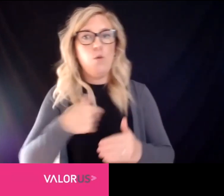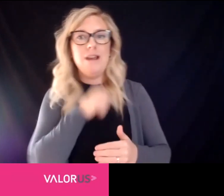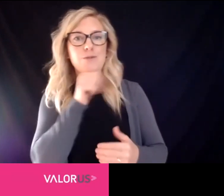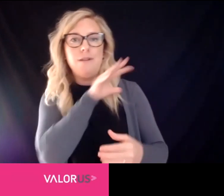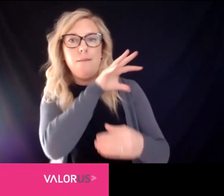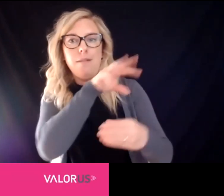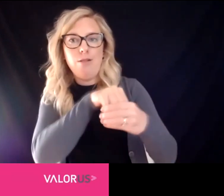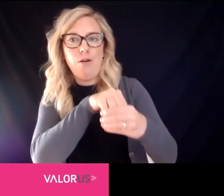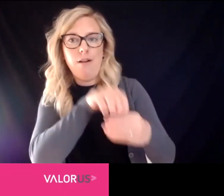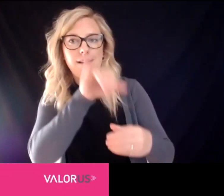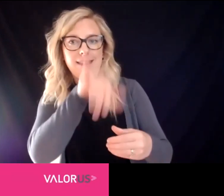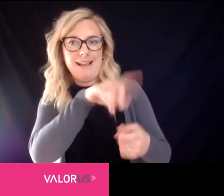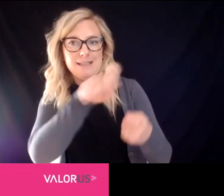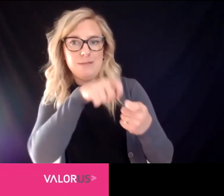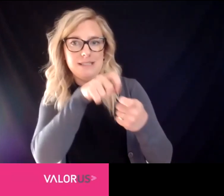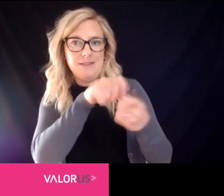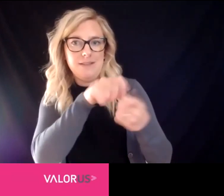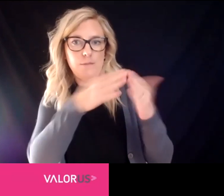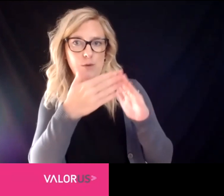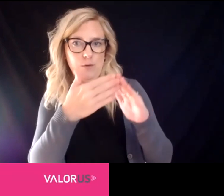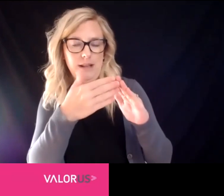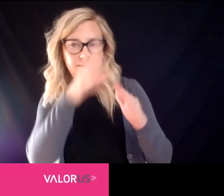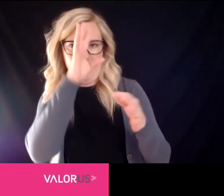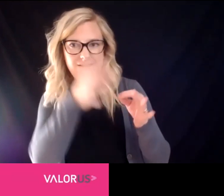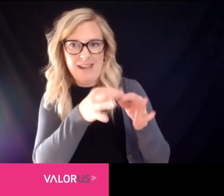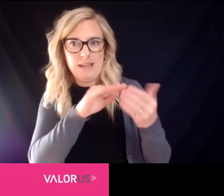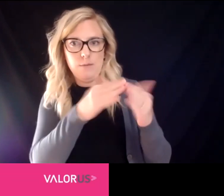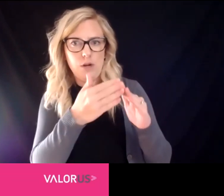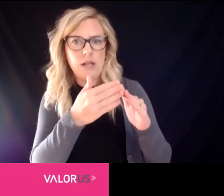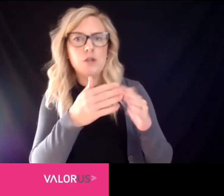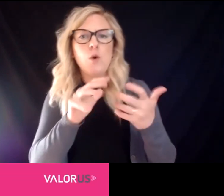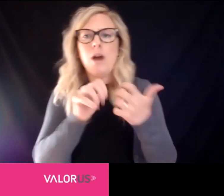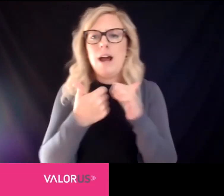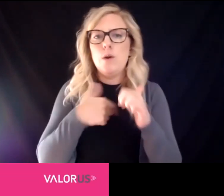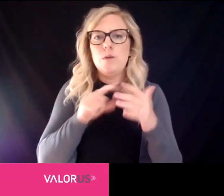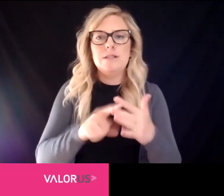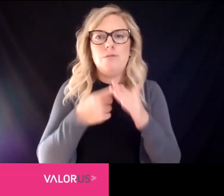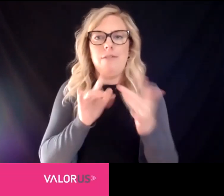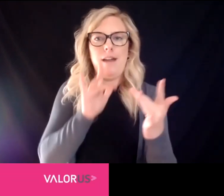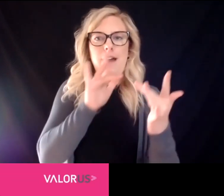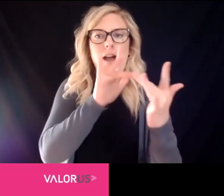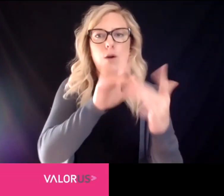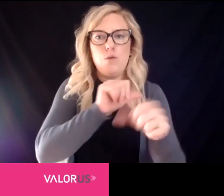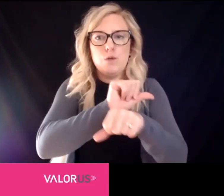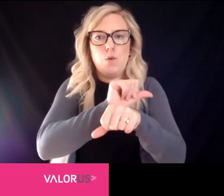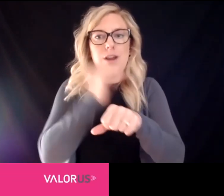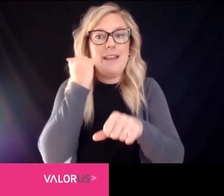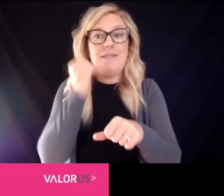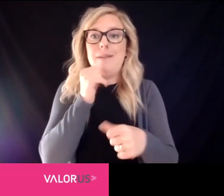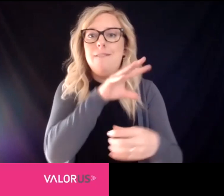faith communities? So how do you start that outreach work if you don't belong to that community?